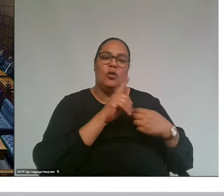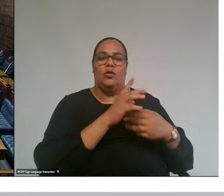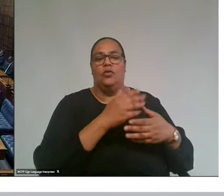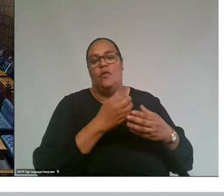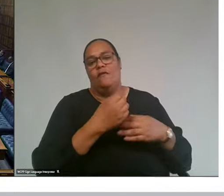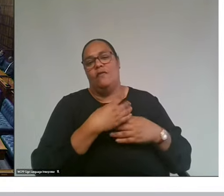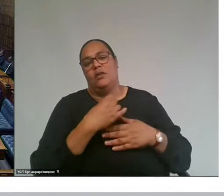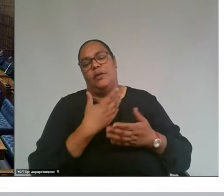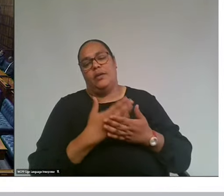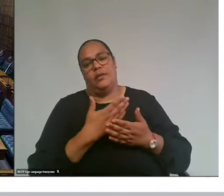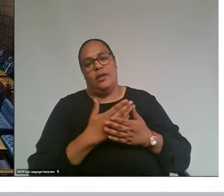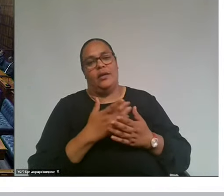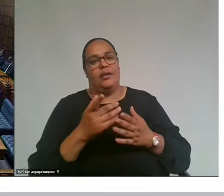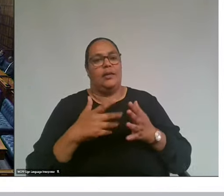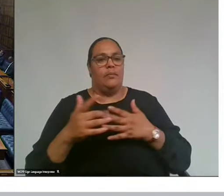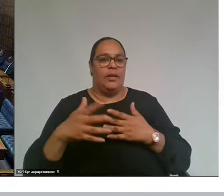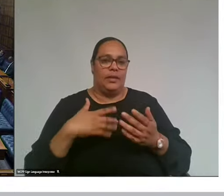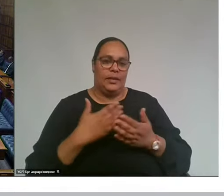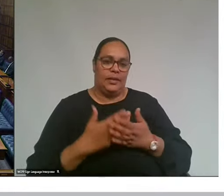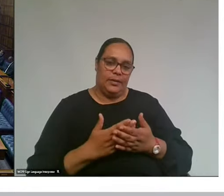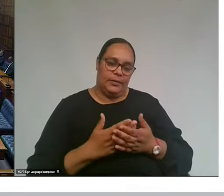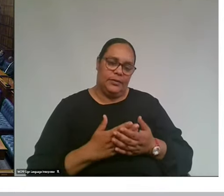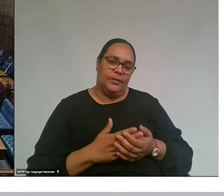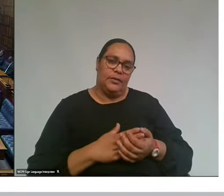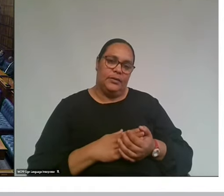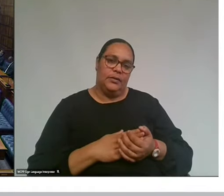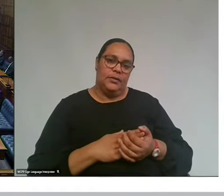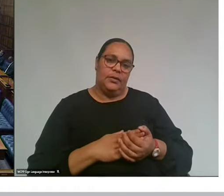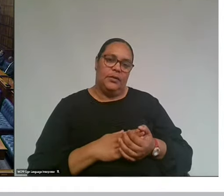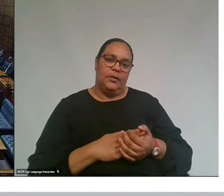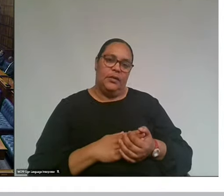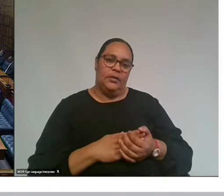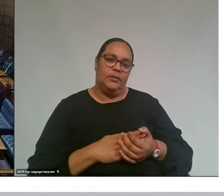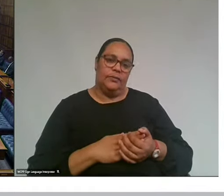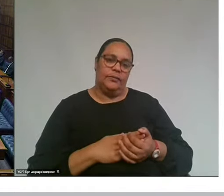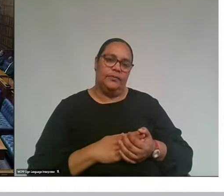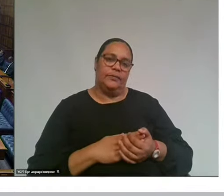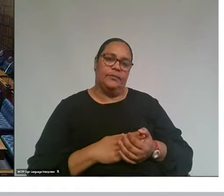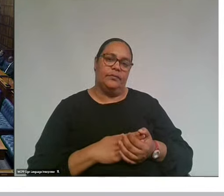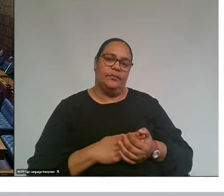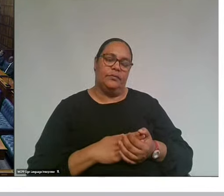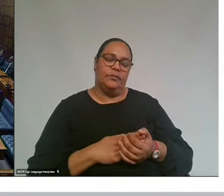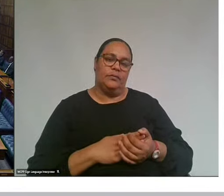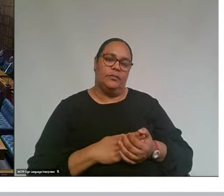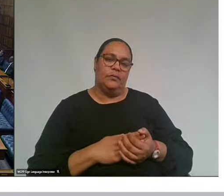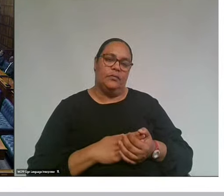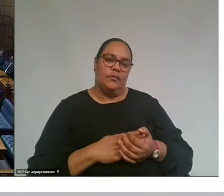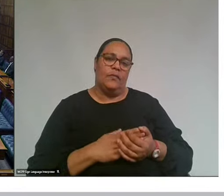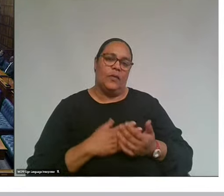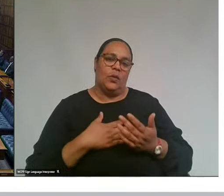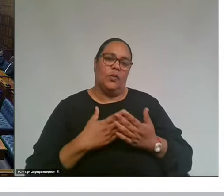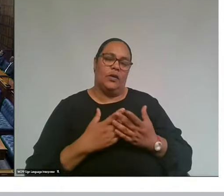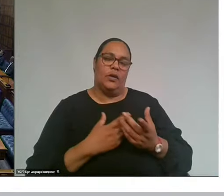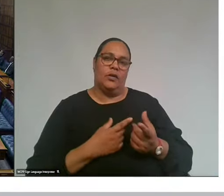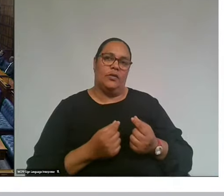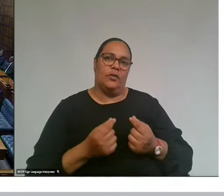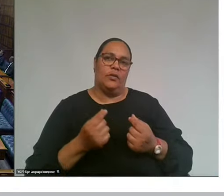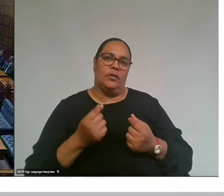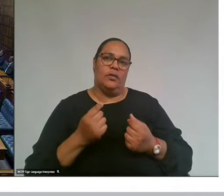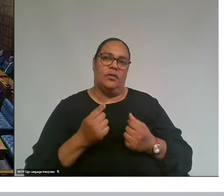their feedback on the matter um okay great um just to be able to there are